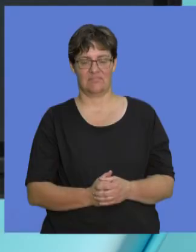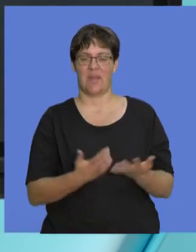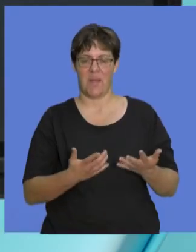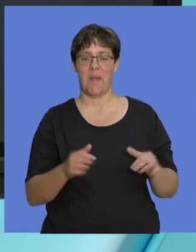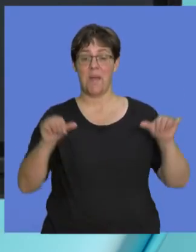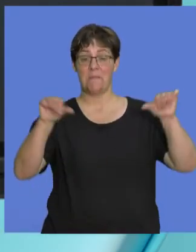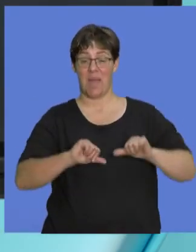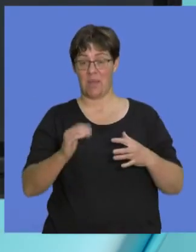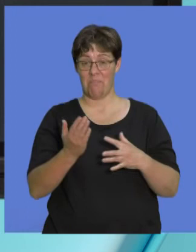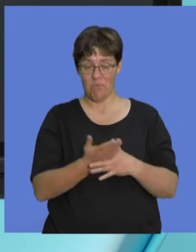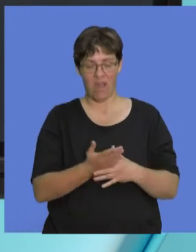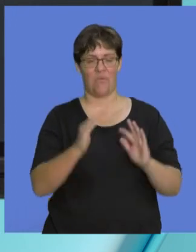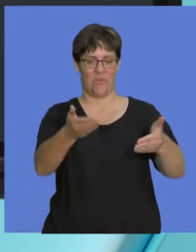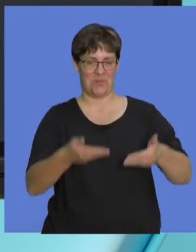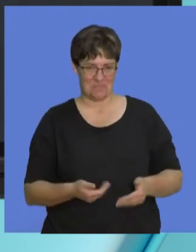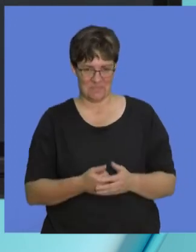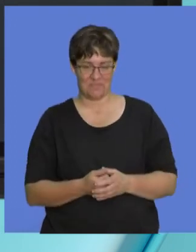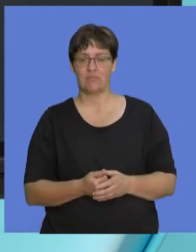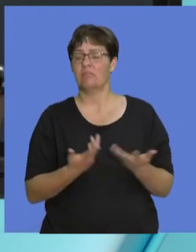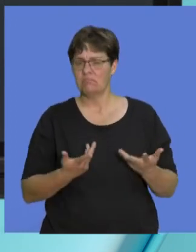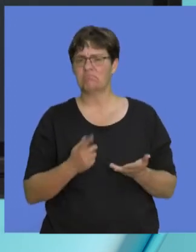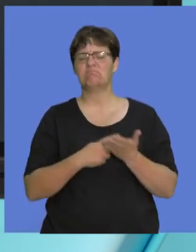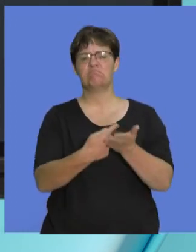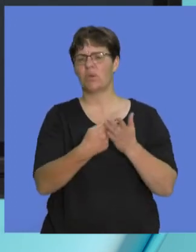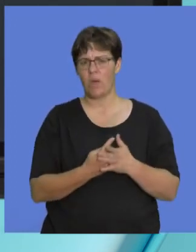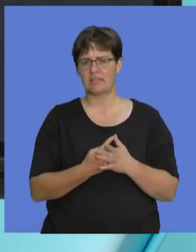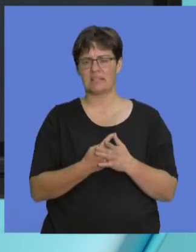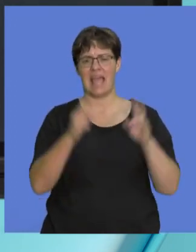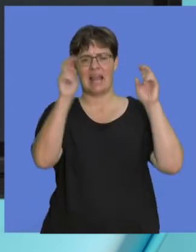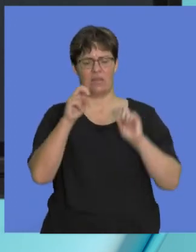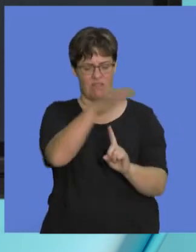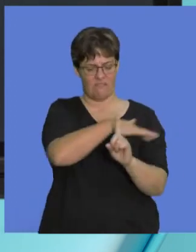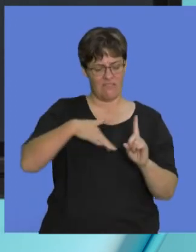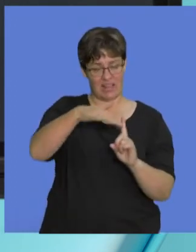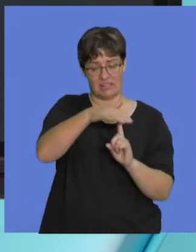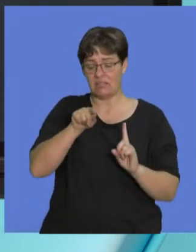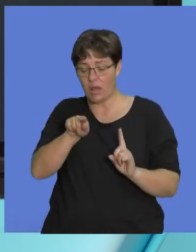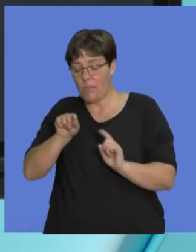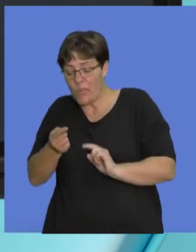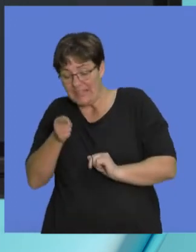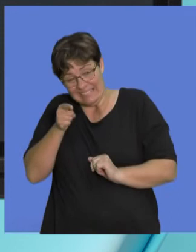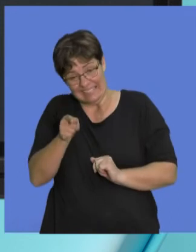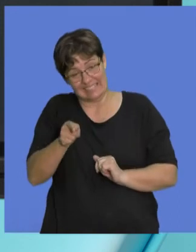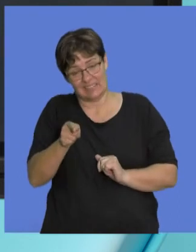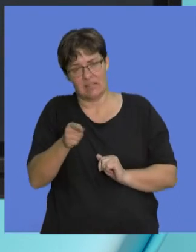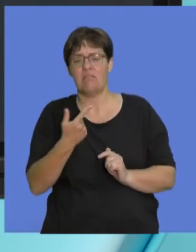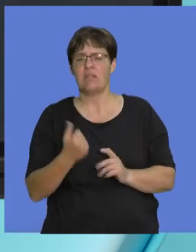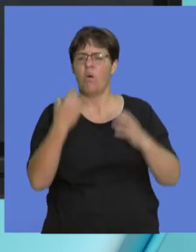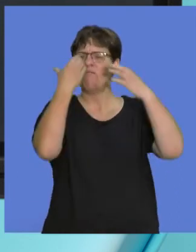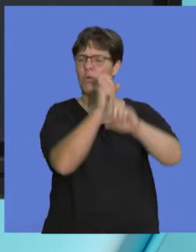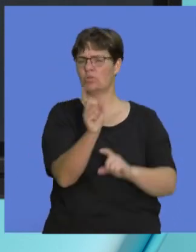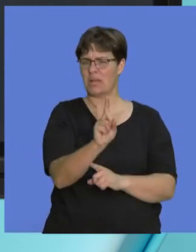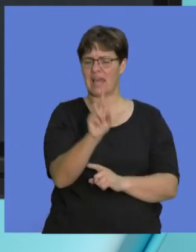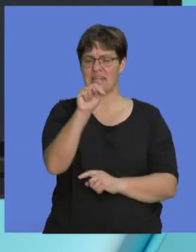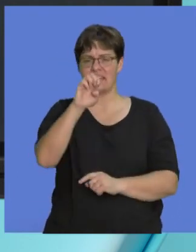Welcome back to our third and final segment. We're still talking electric field at a point, but now we just want to focus our attention on